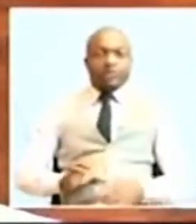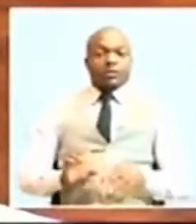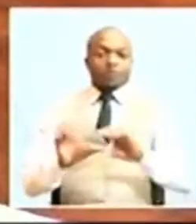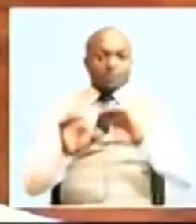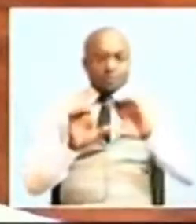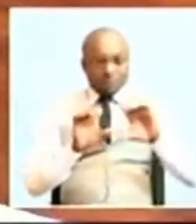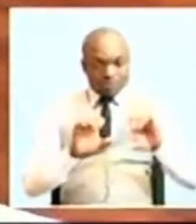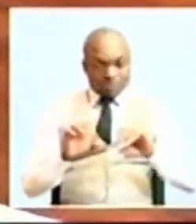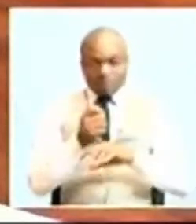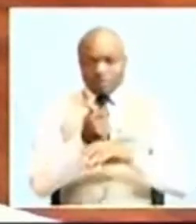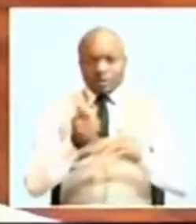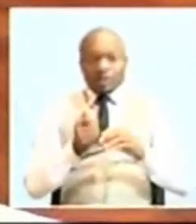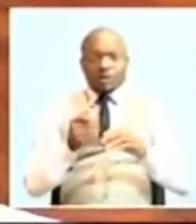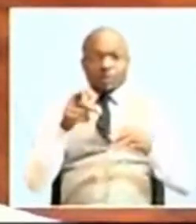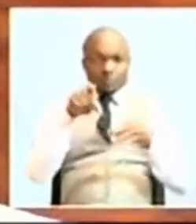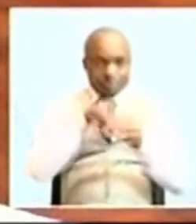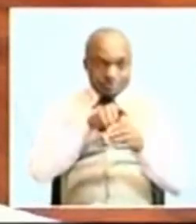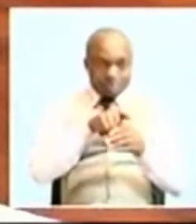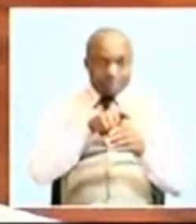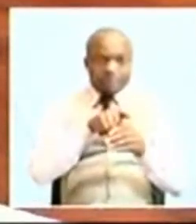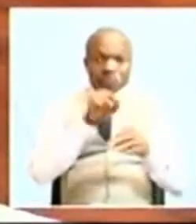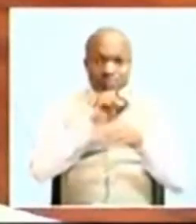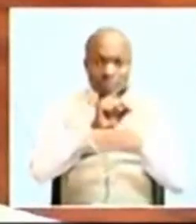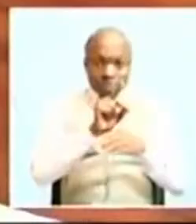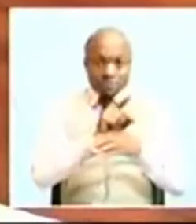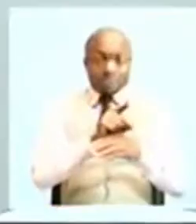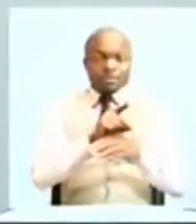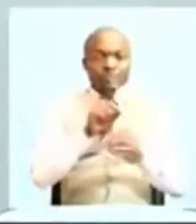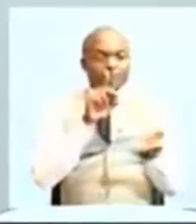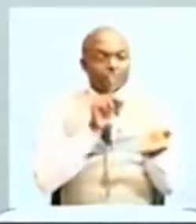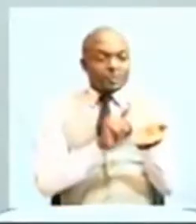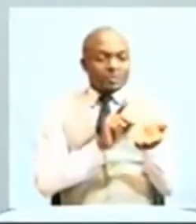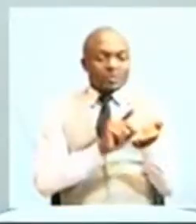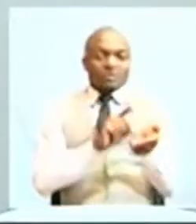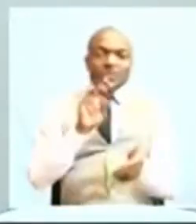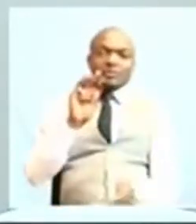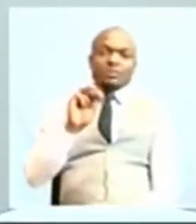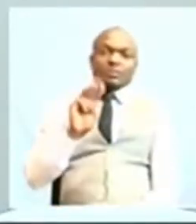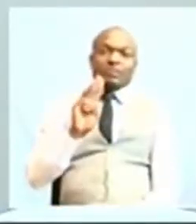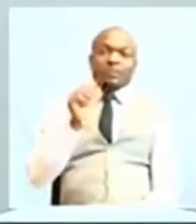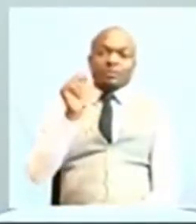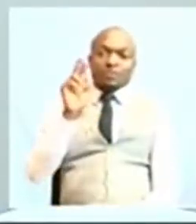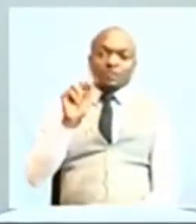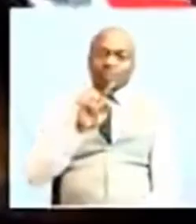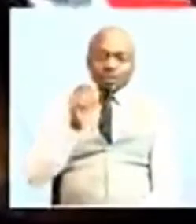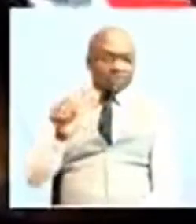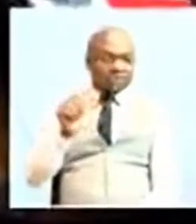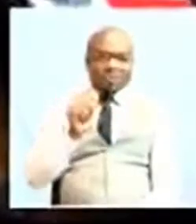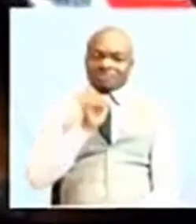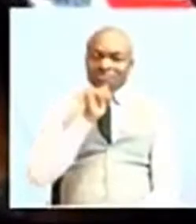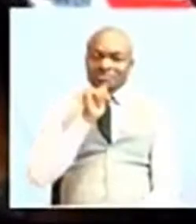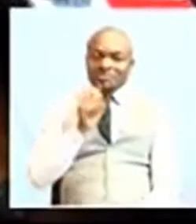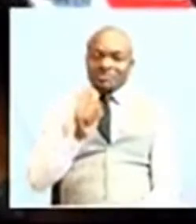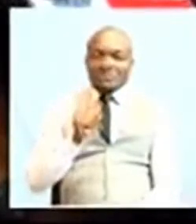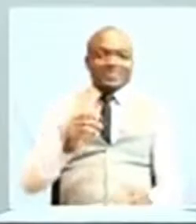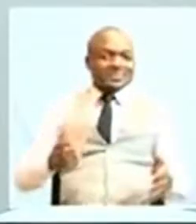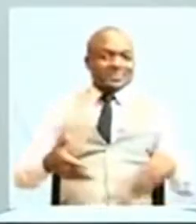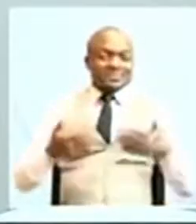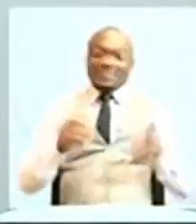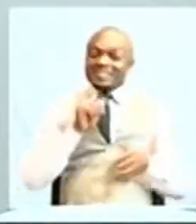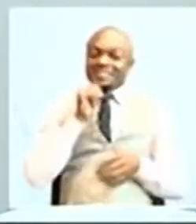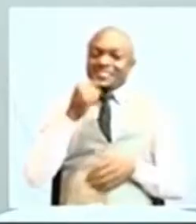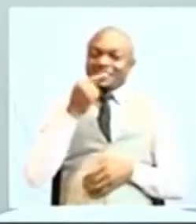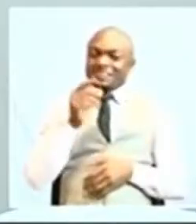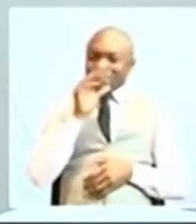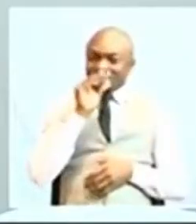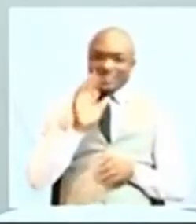projects. Dr. Mwanza is shaking his head. He's not satisfied. Yes, I'm not satisfied. Just hold on, Doc. I've not said you